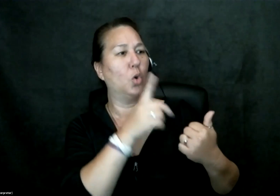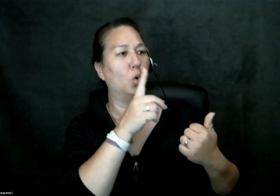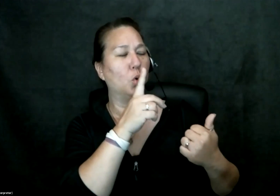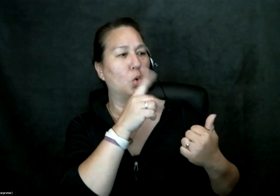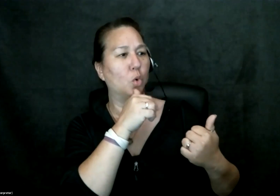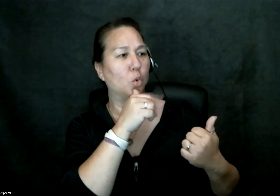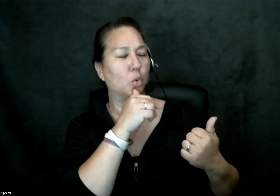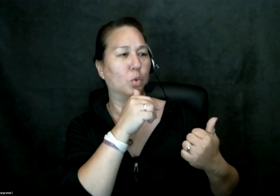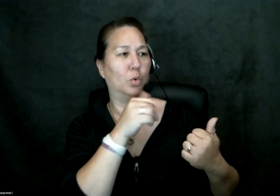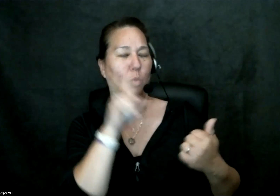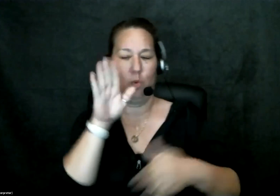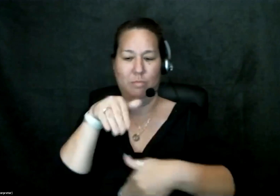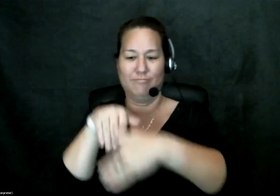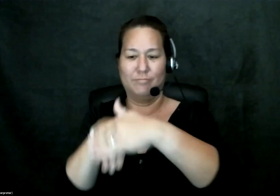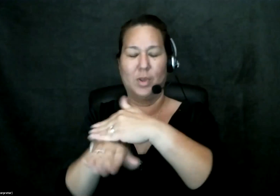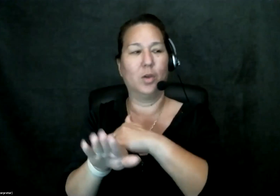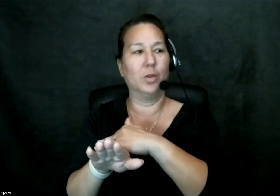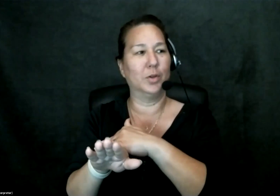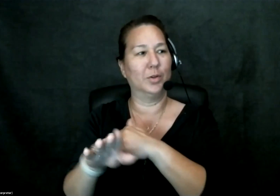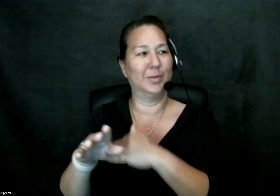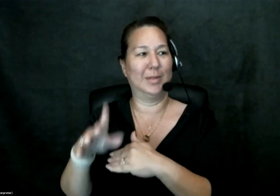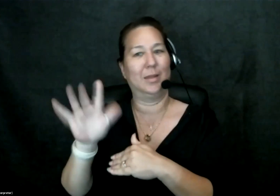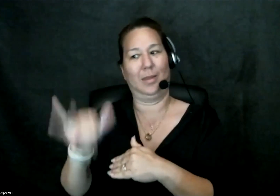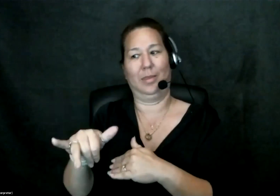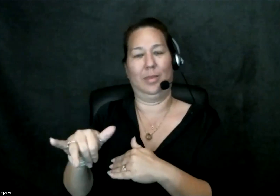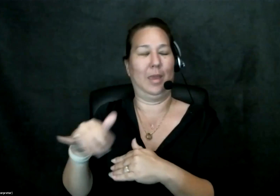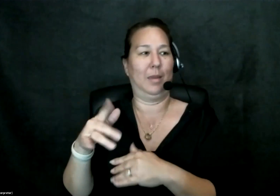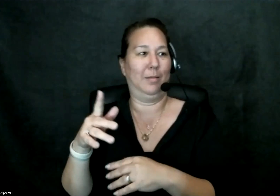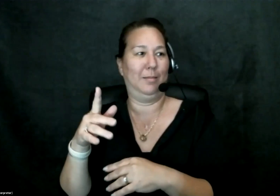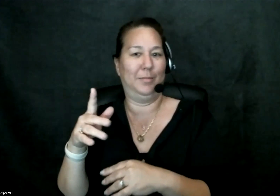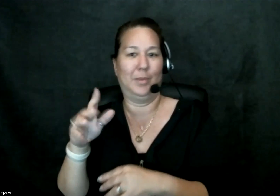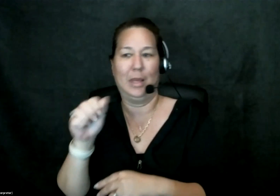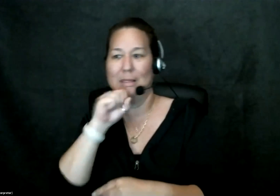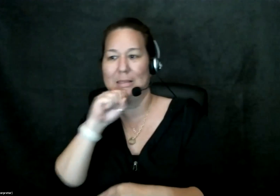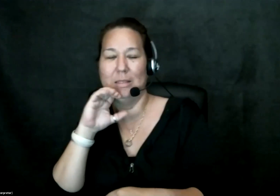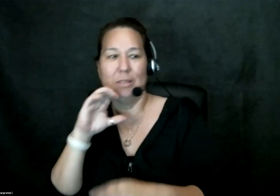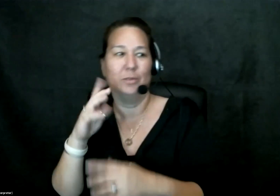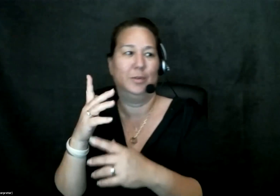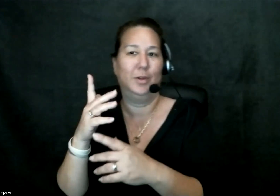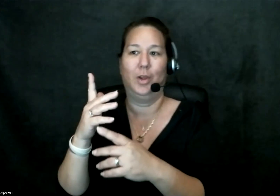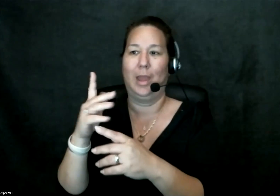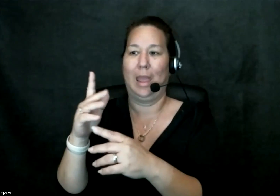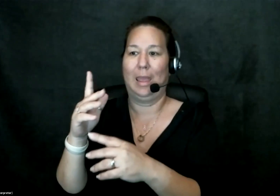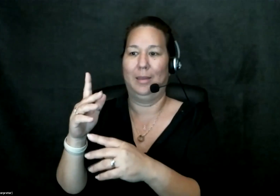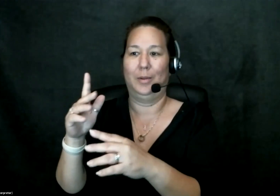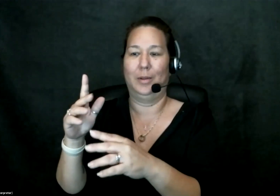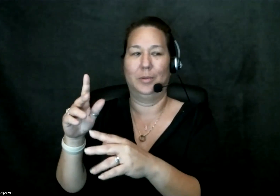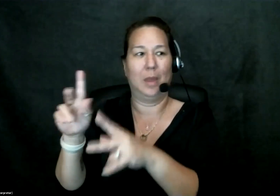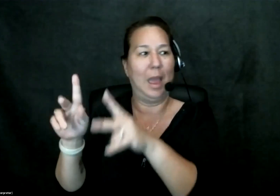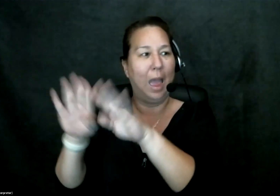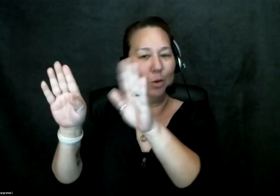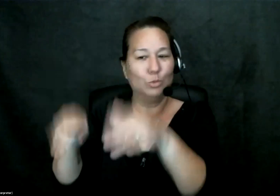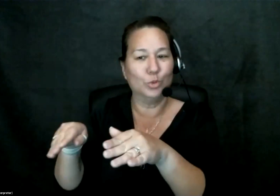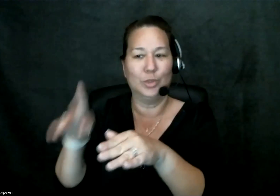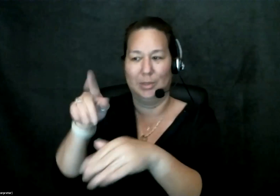vulnerable elderly populations. Shouldn't face masks be required for these agencies? Dr. Moss